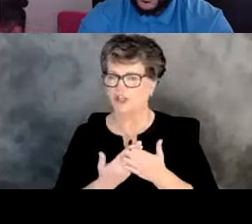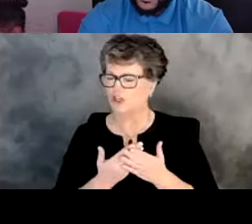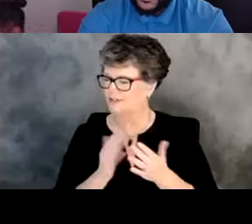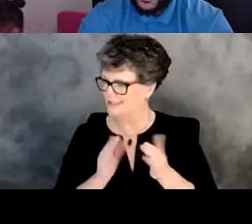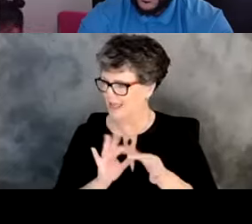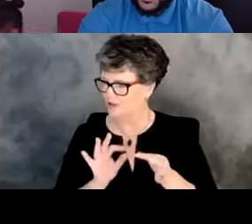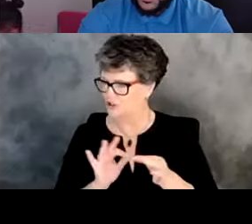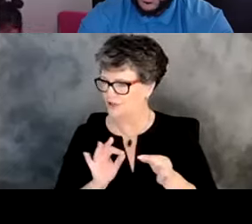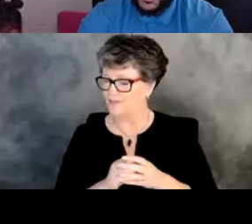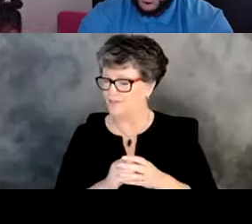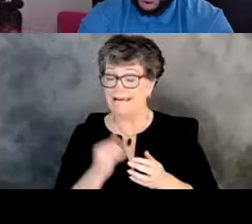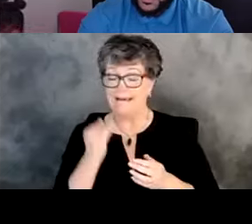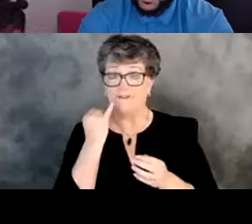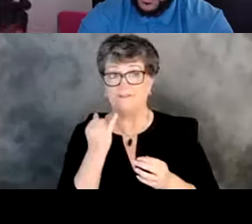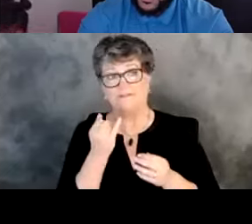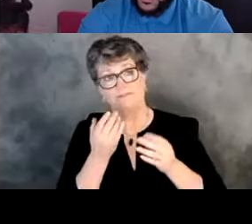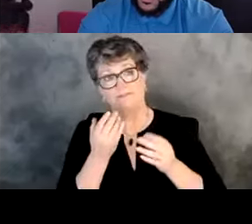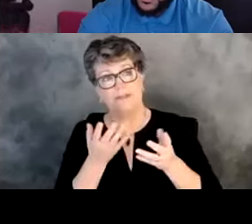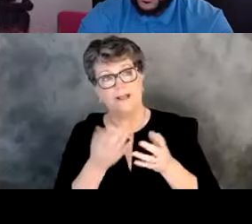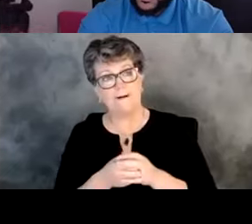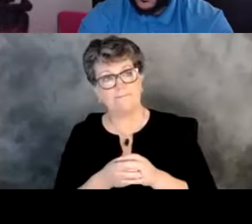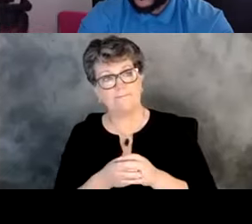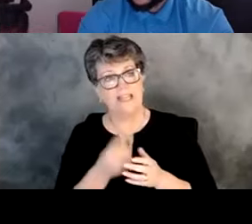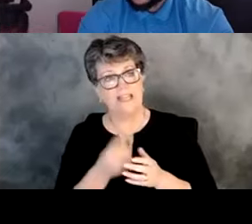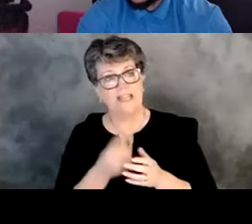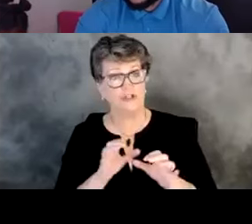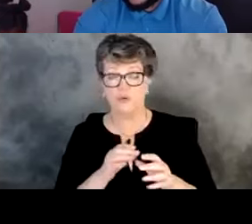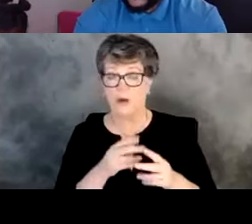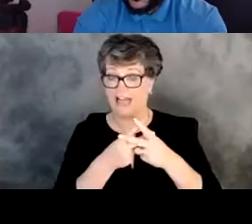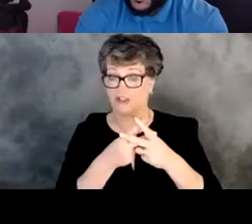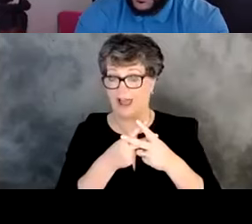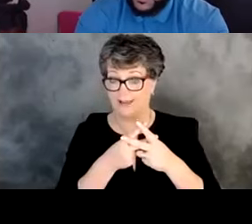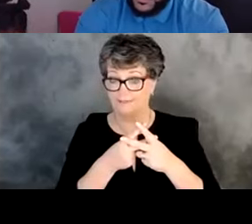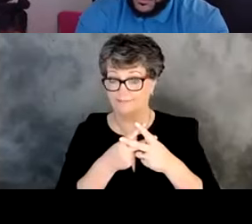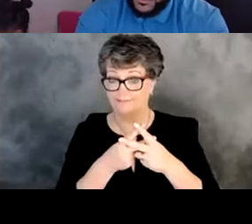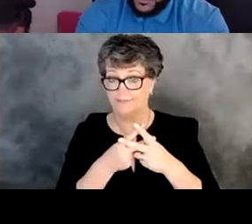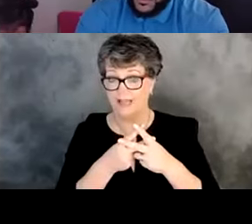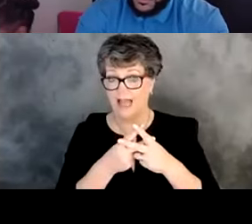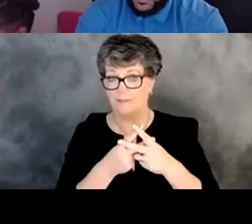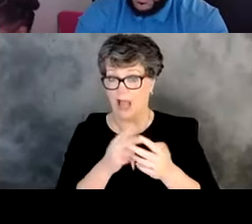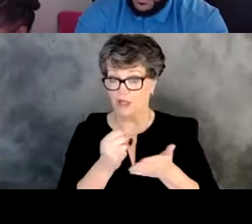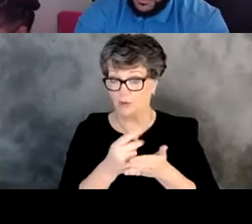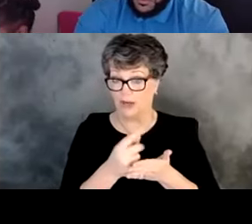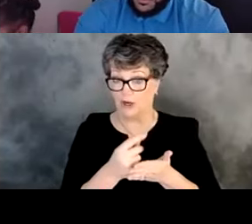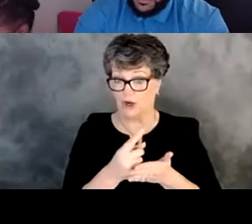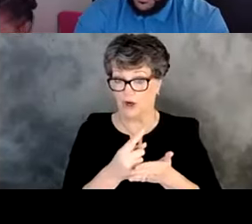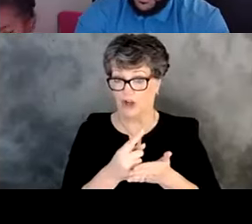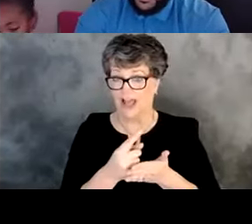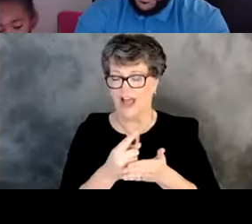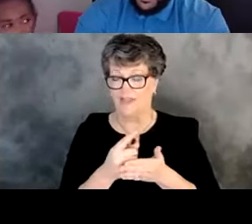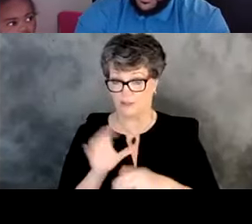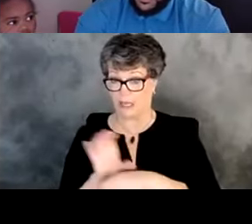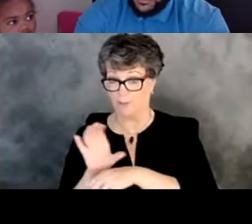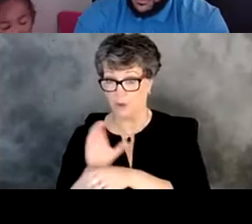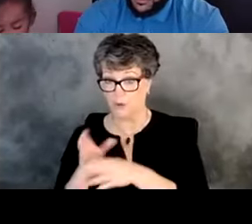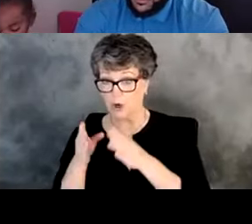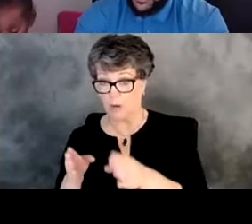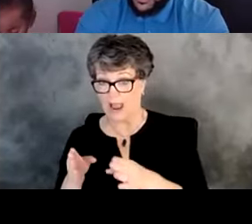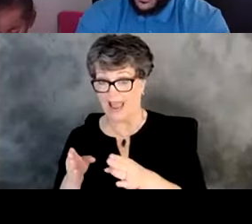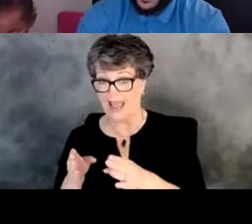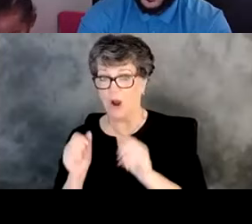example. If you were to do a hashtag, right, by doing something on Twitter, then there's a computer way for where